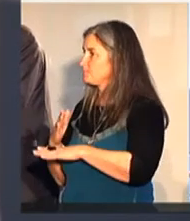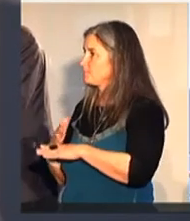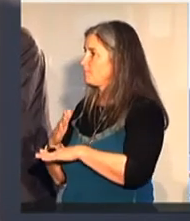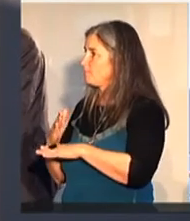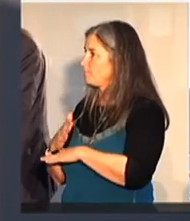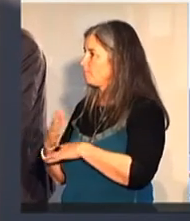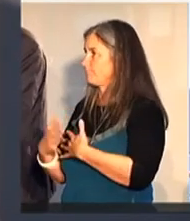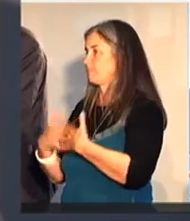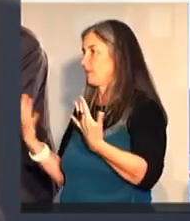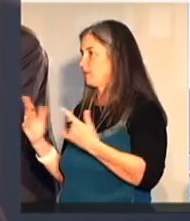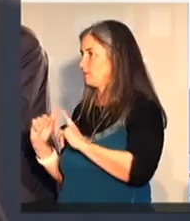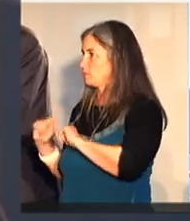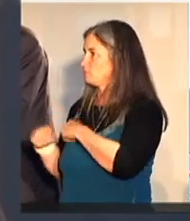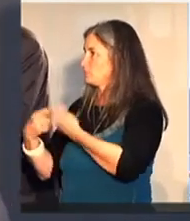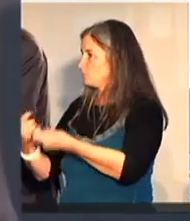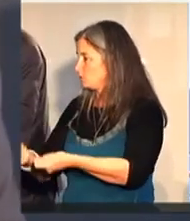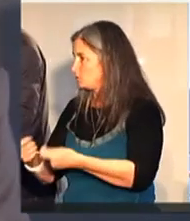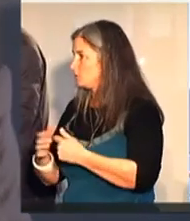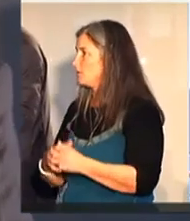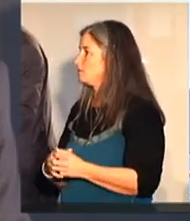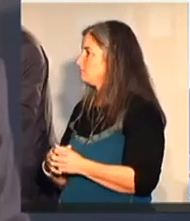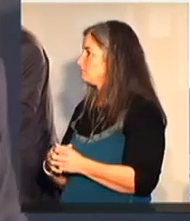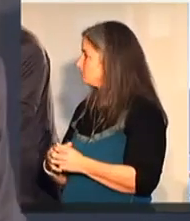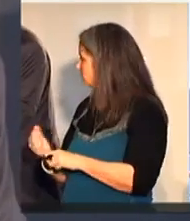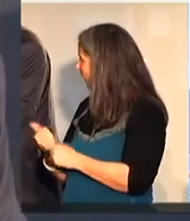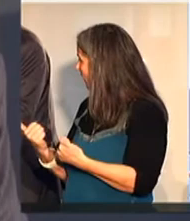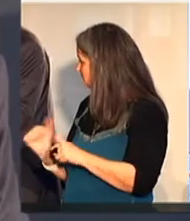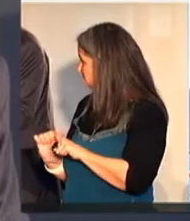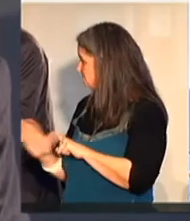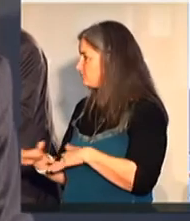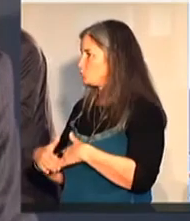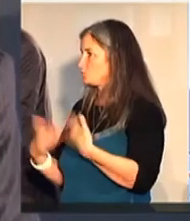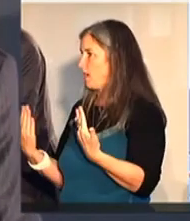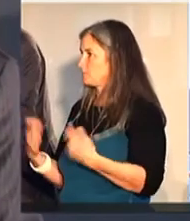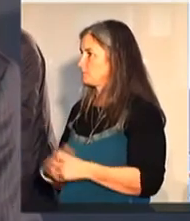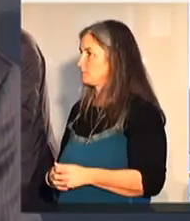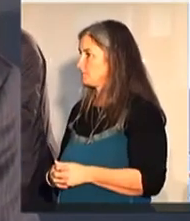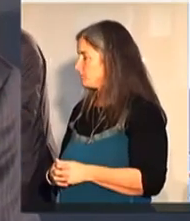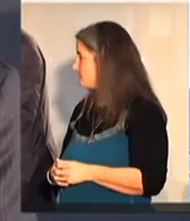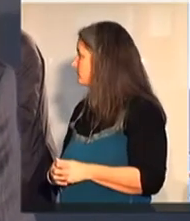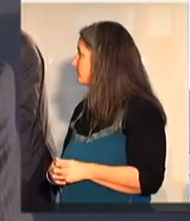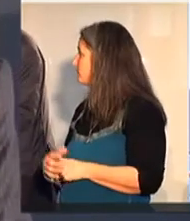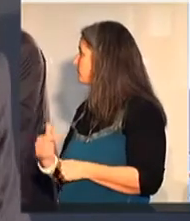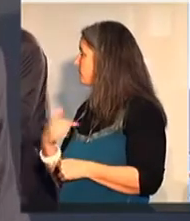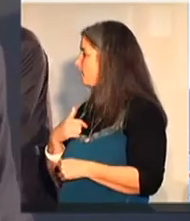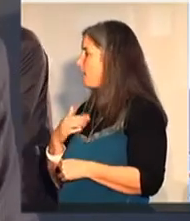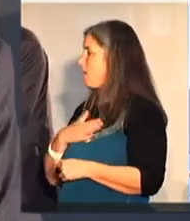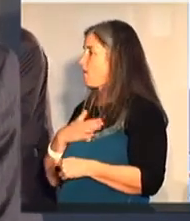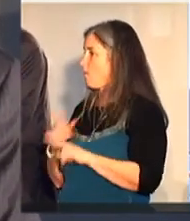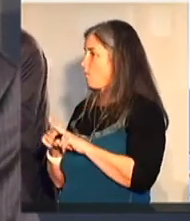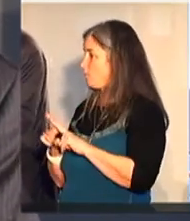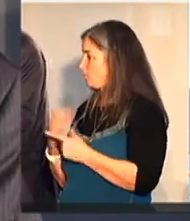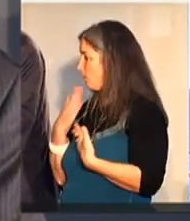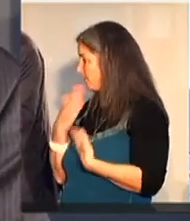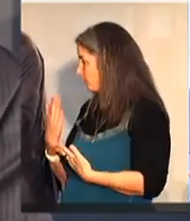hugely contributory to what I think has been a very rich and productive session. I'd like to also thank